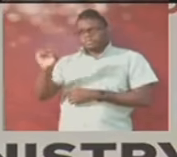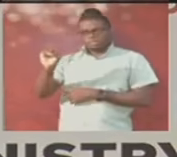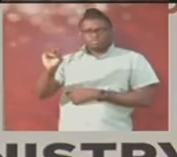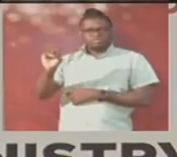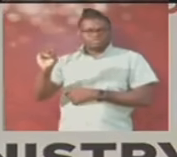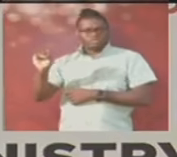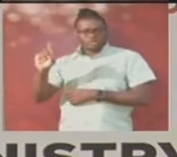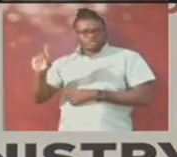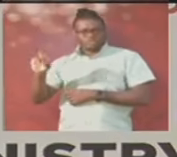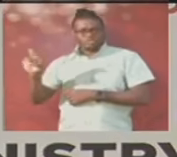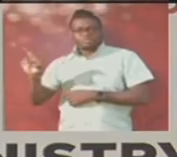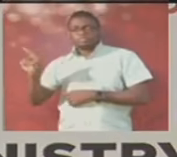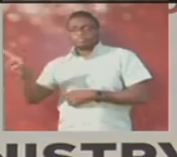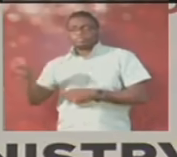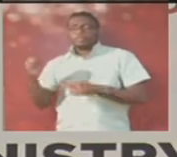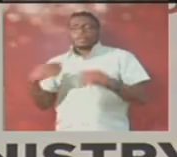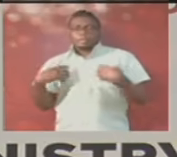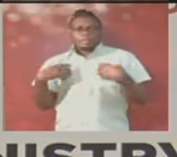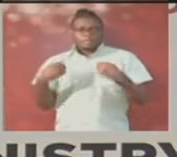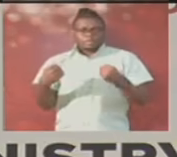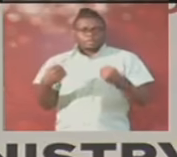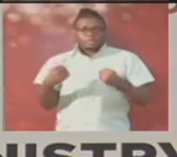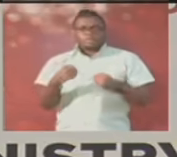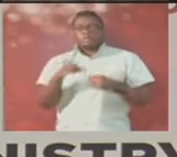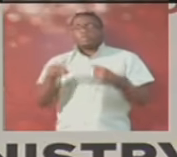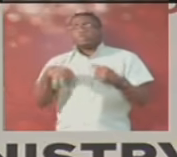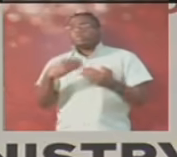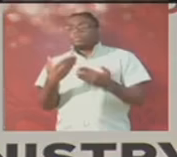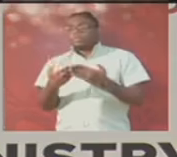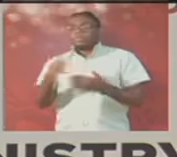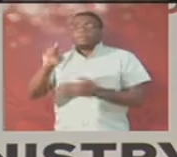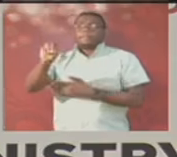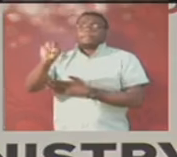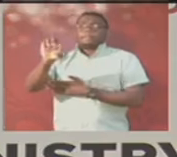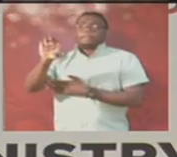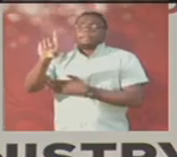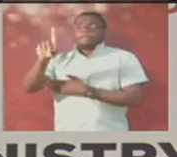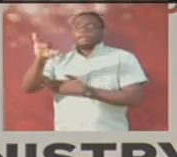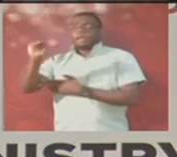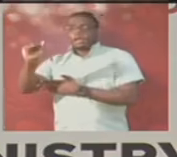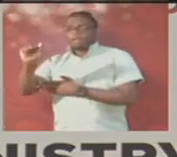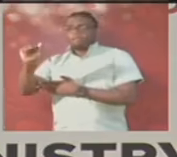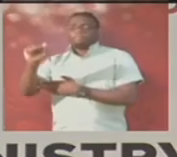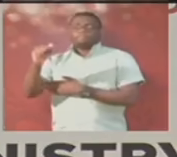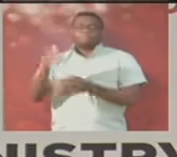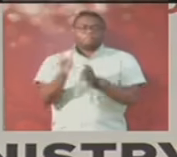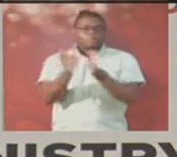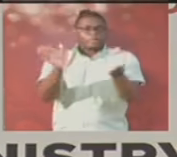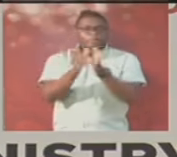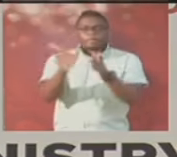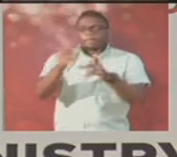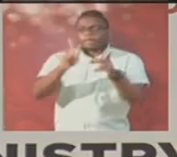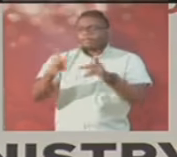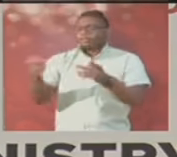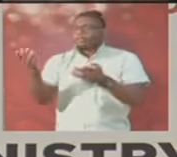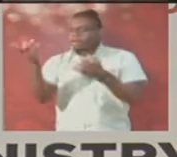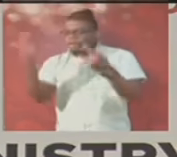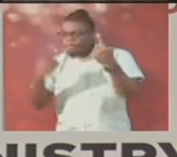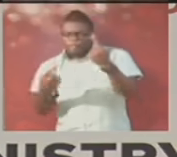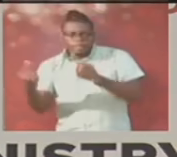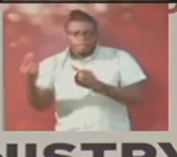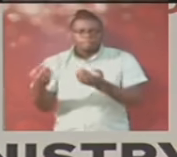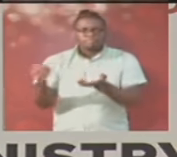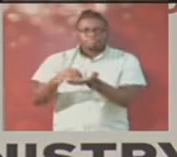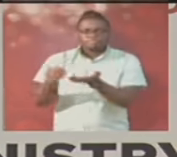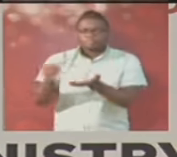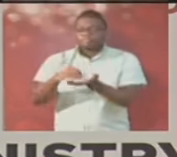to all members of the media. Thank you so much for your continued attendance at these press conferences. Good morning